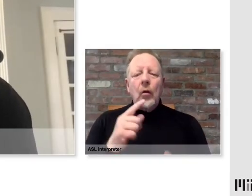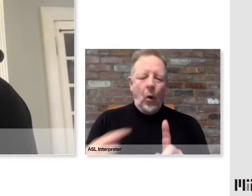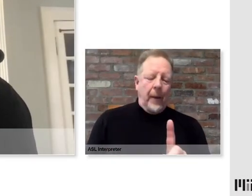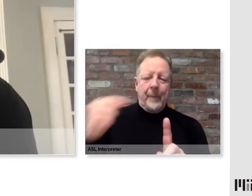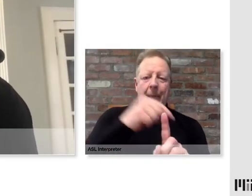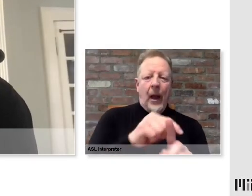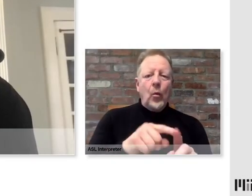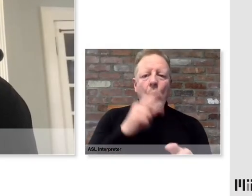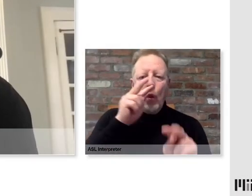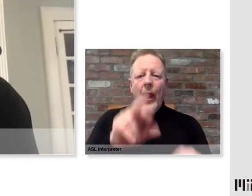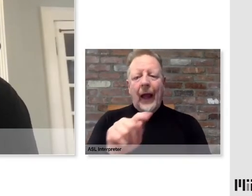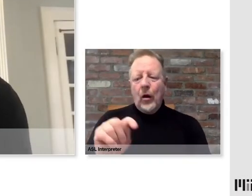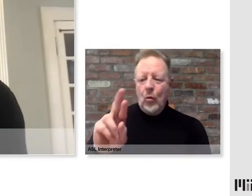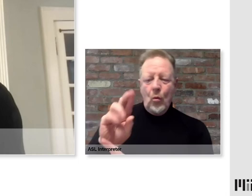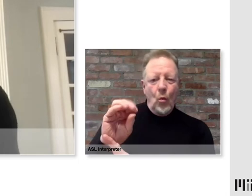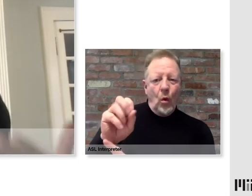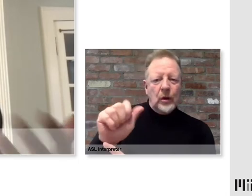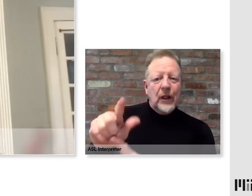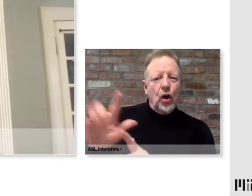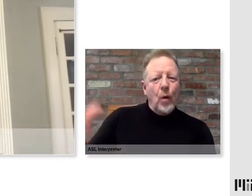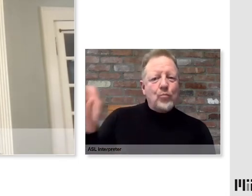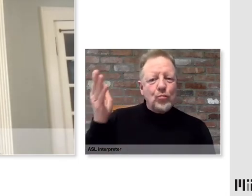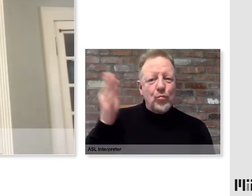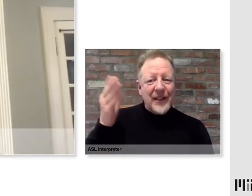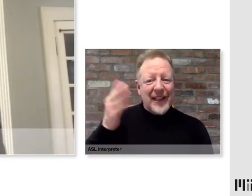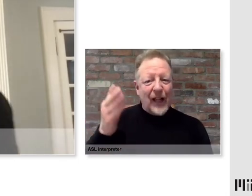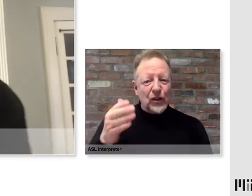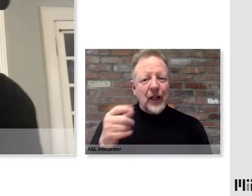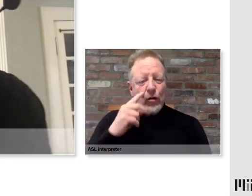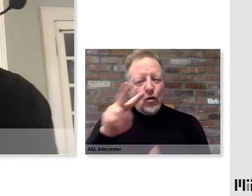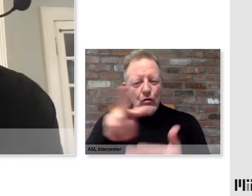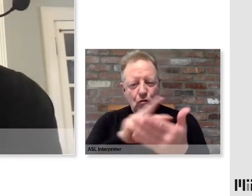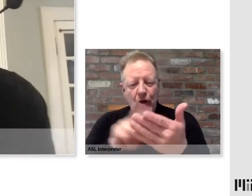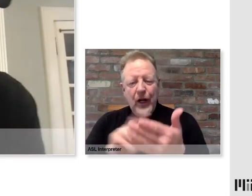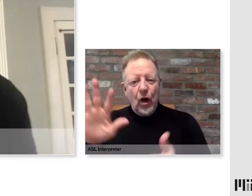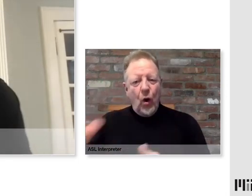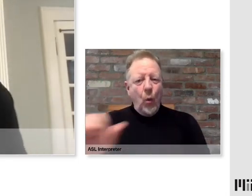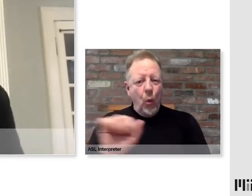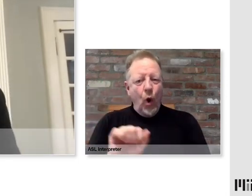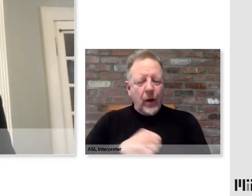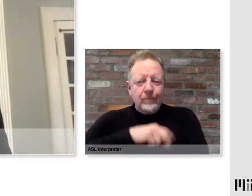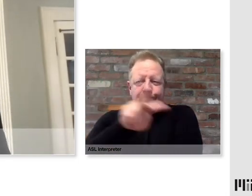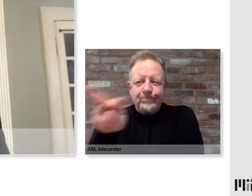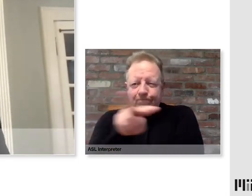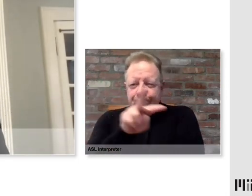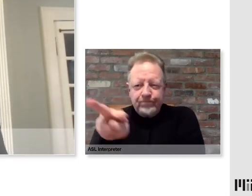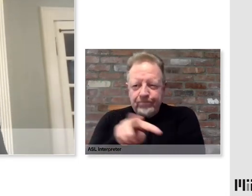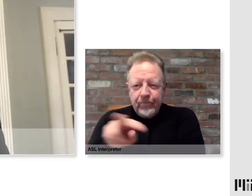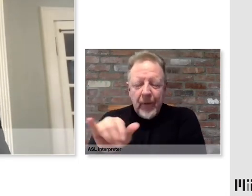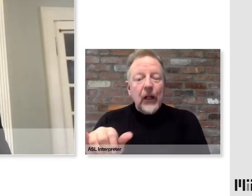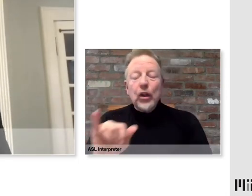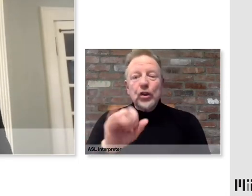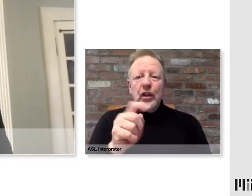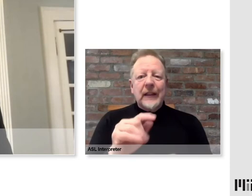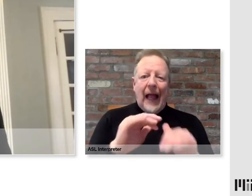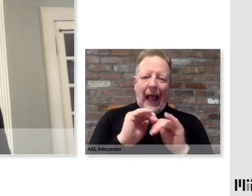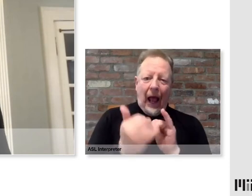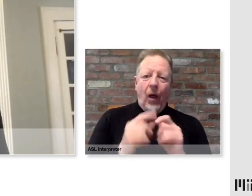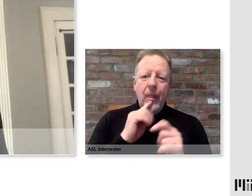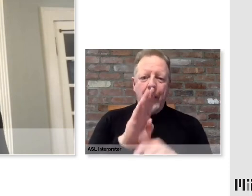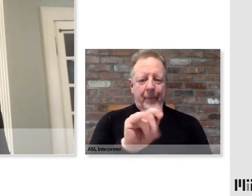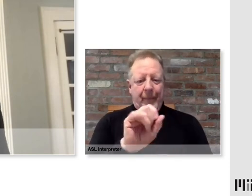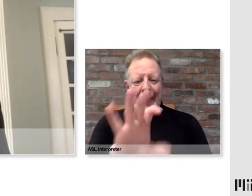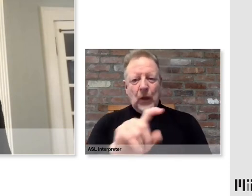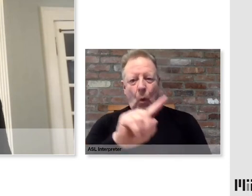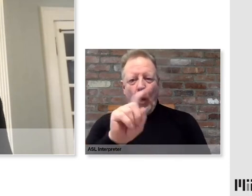looking at Rose's presentation and seeing and reading Rose's work, just how the basic question